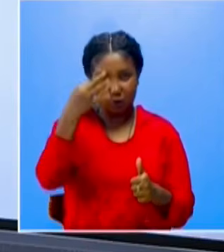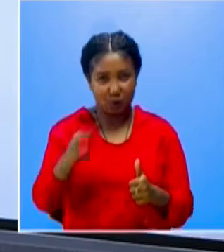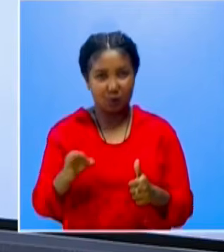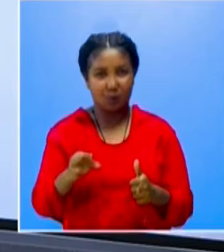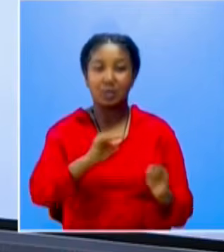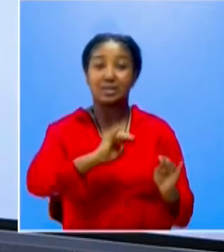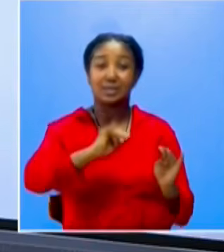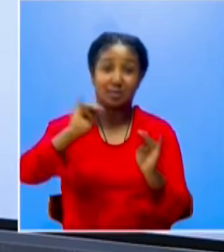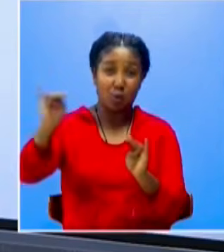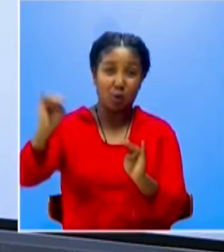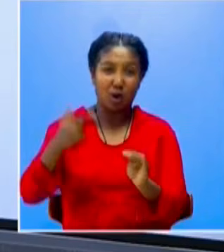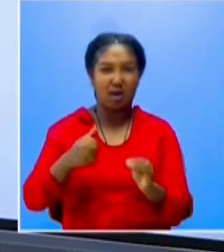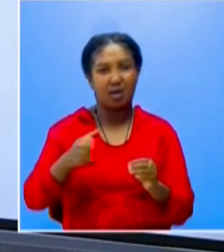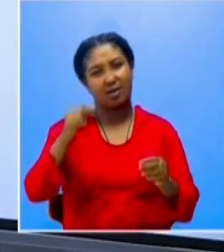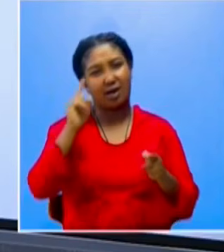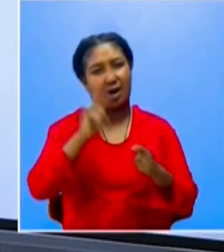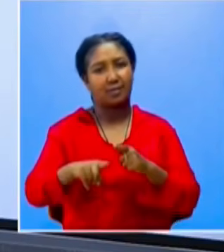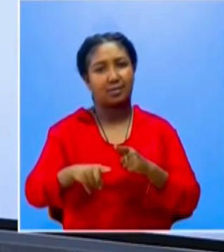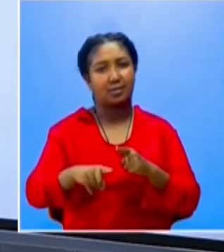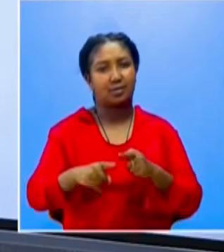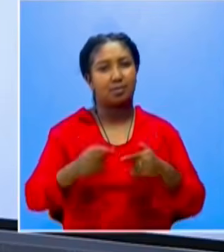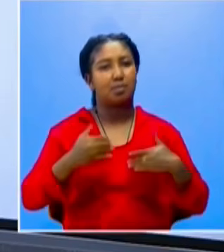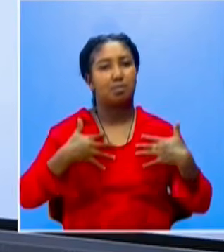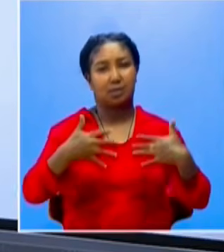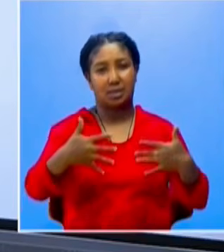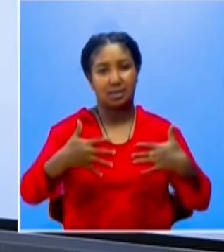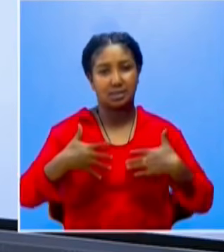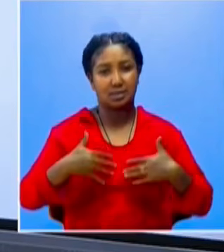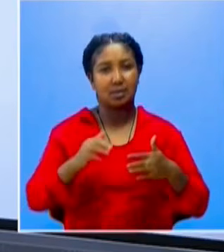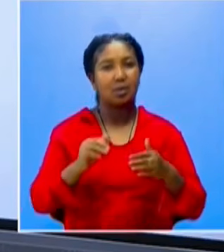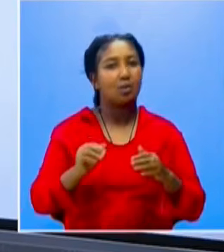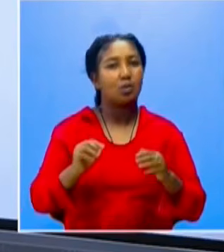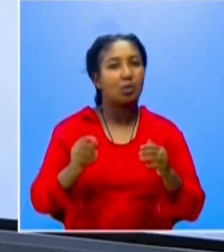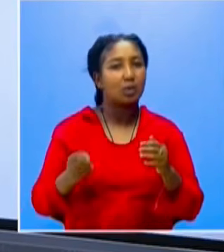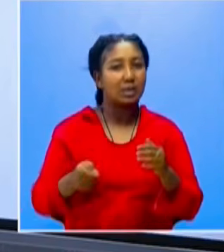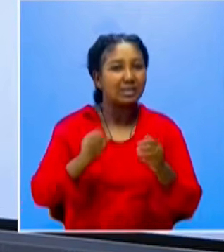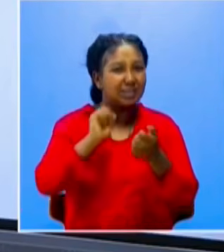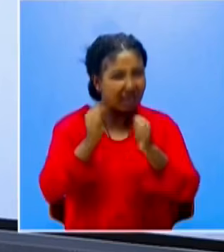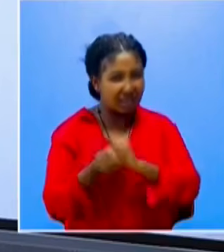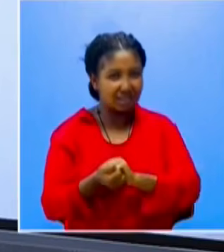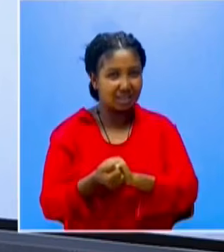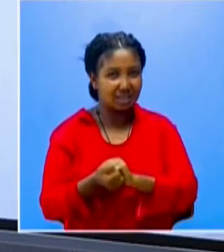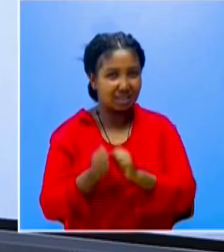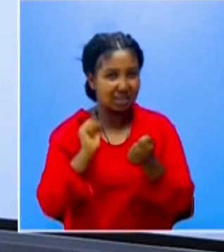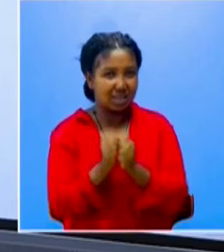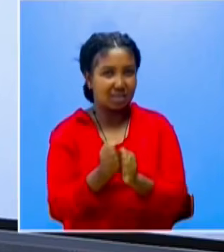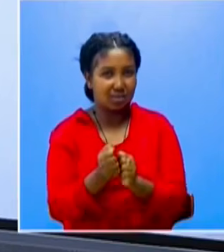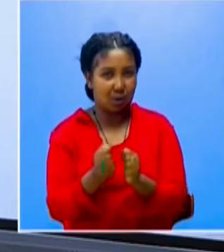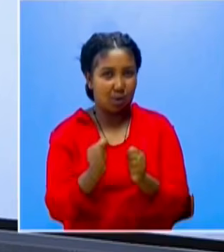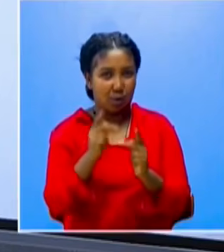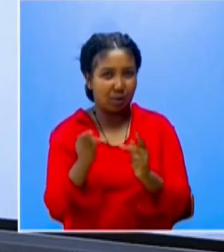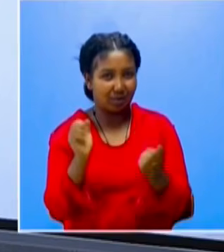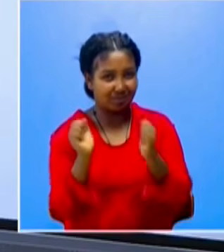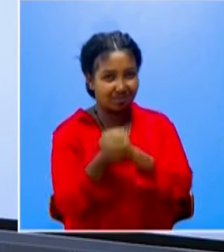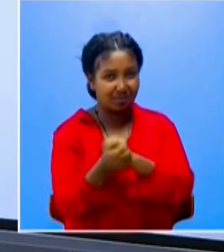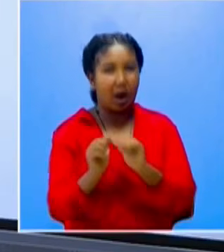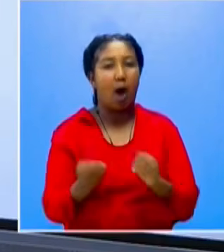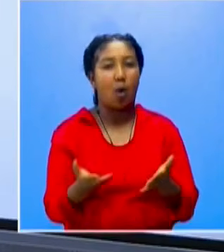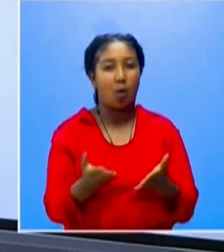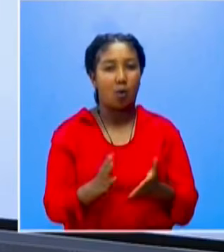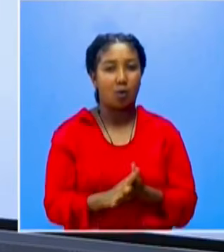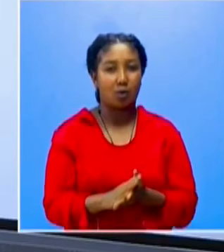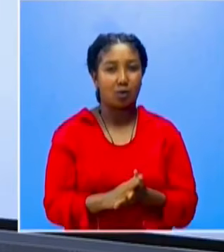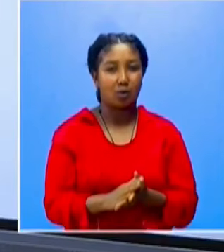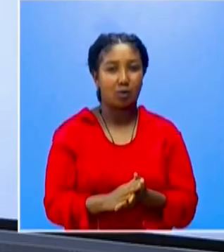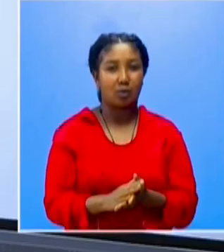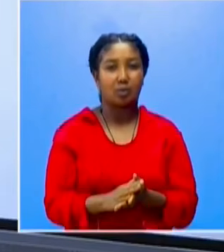the smoke, I can't breathe. How about if we change it in this pattern? How do we say?